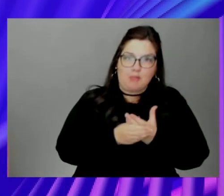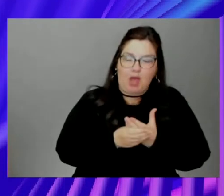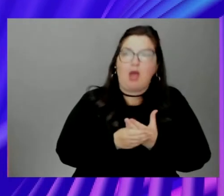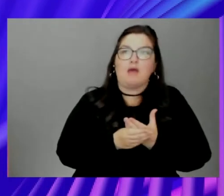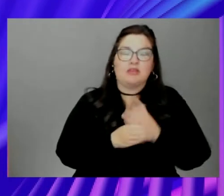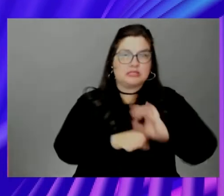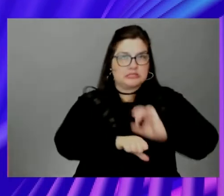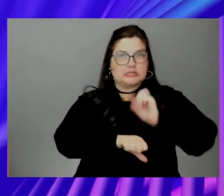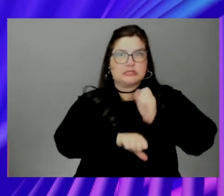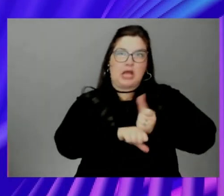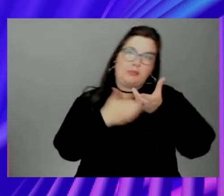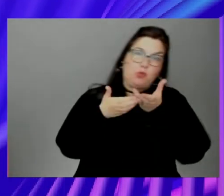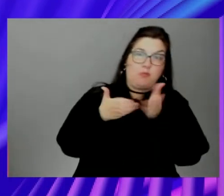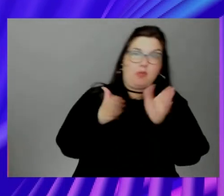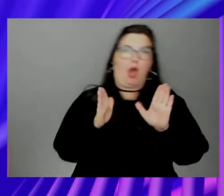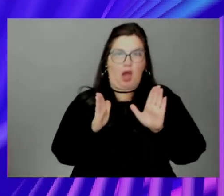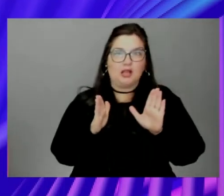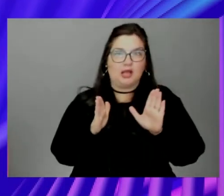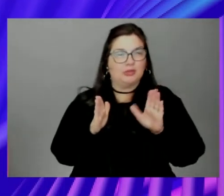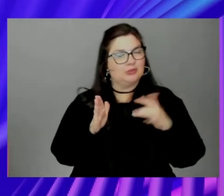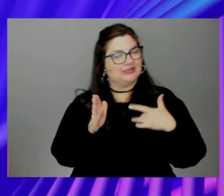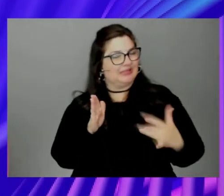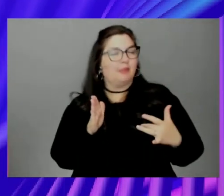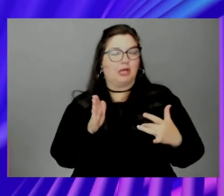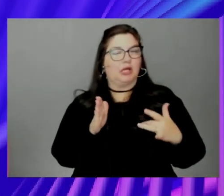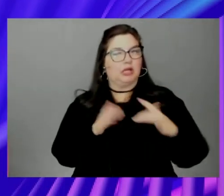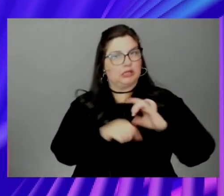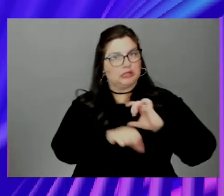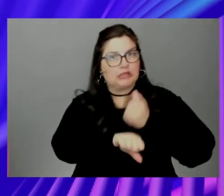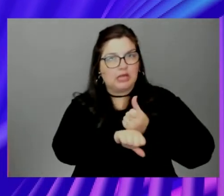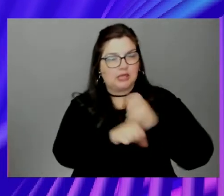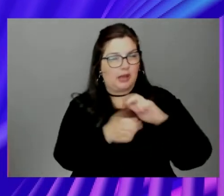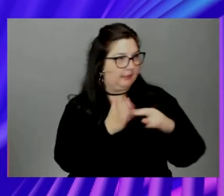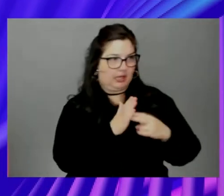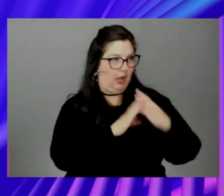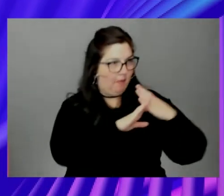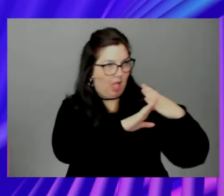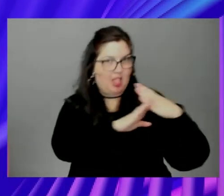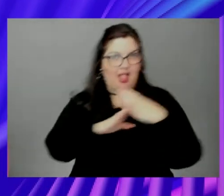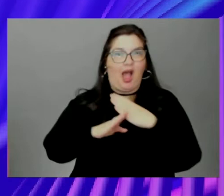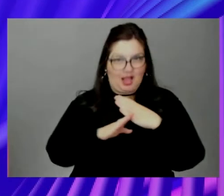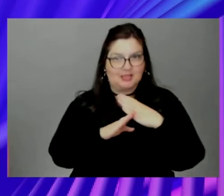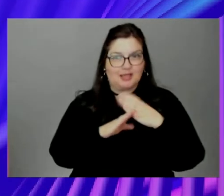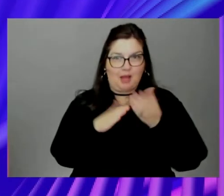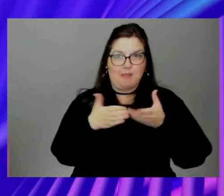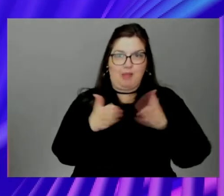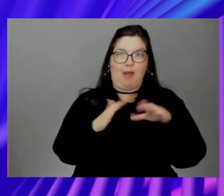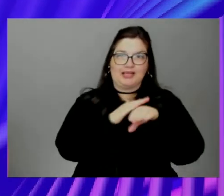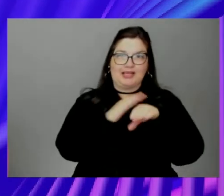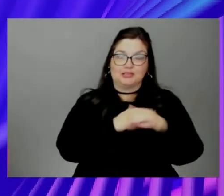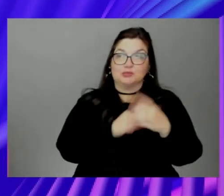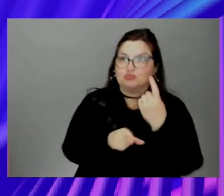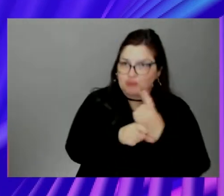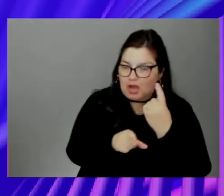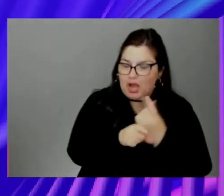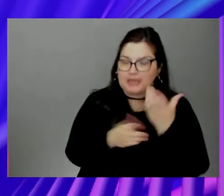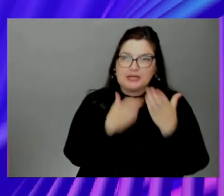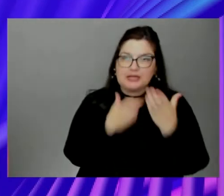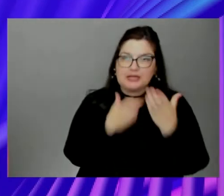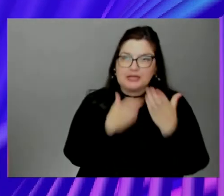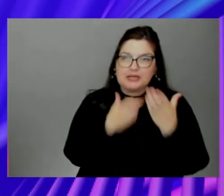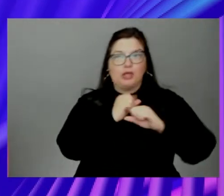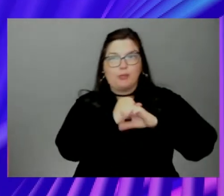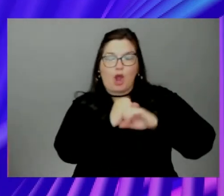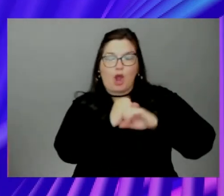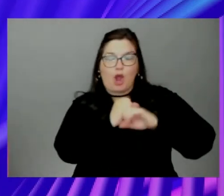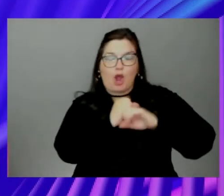generally one of those things we always try to lock down. But Block public access. Yeah, exactly. But you may have some marketing-based access, that you're going to